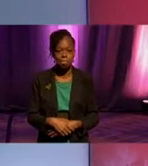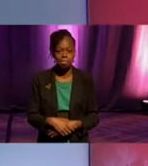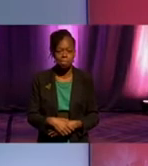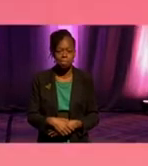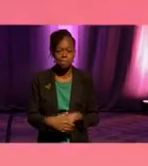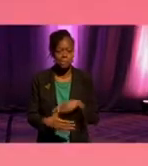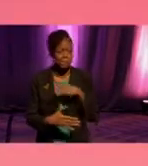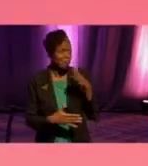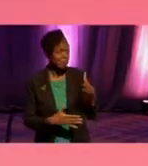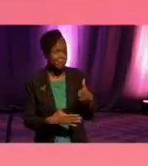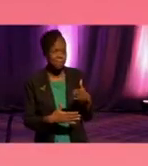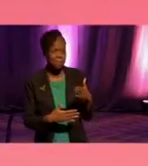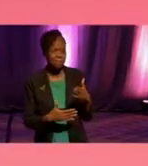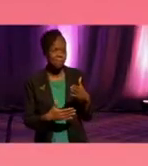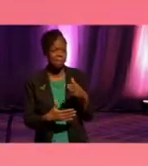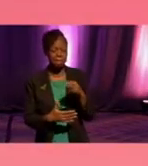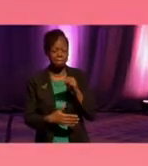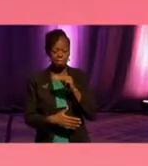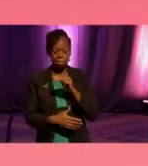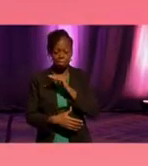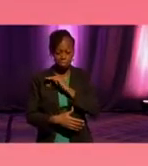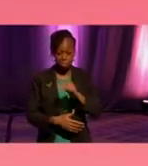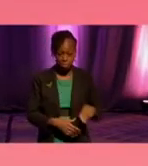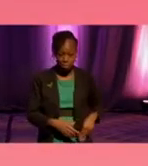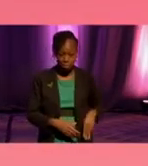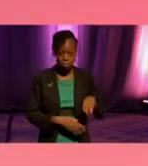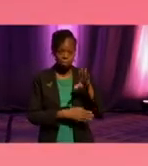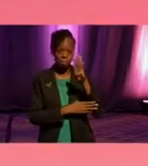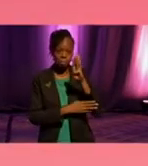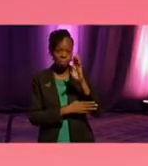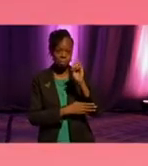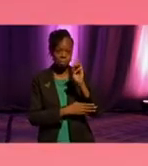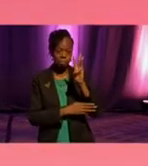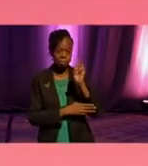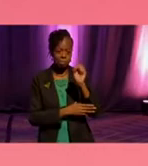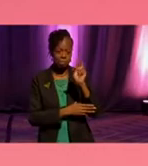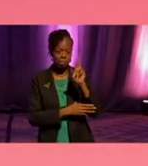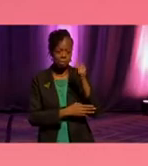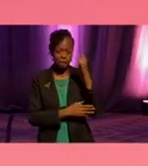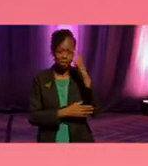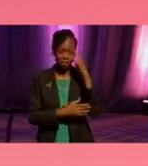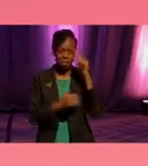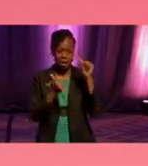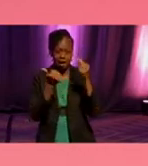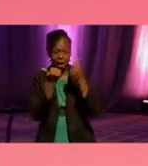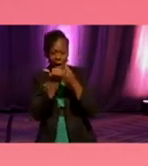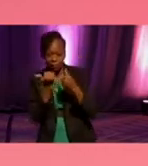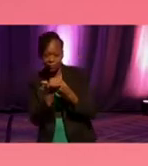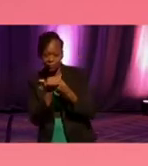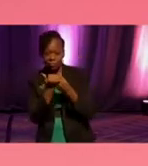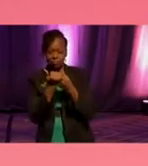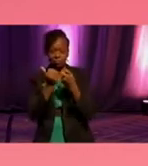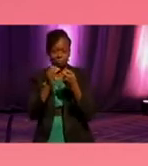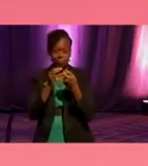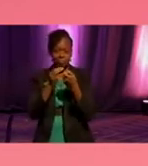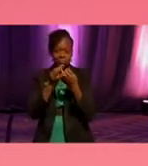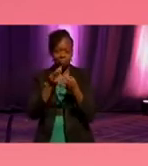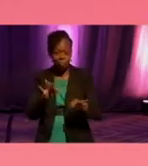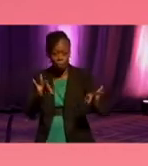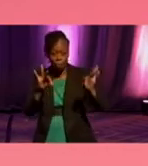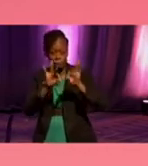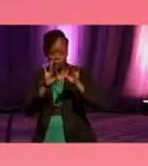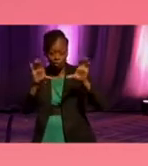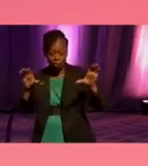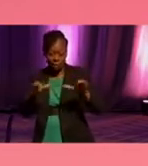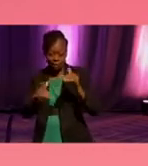Here we go. Mayor Bowser, advocacy, I think, is the key action step in